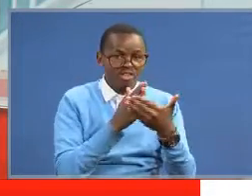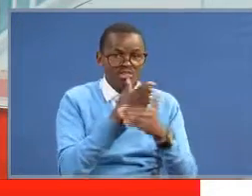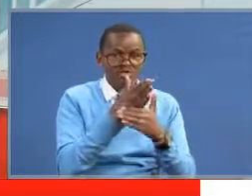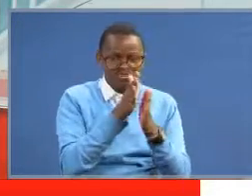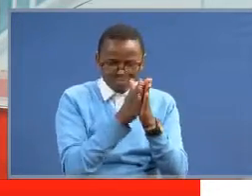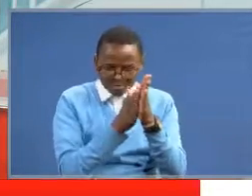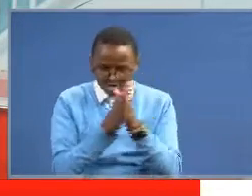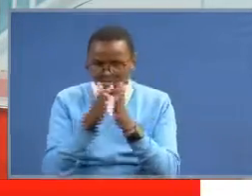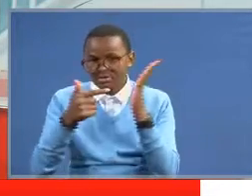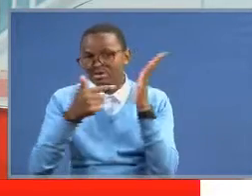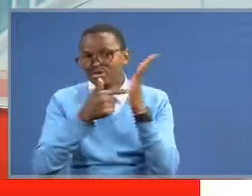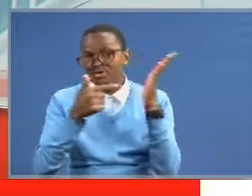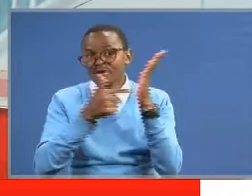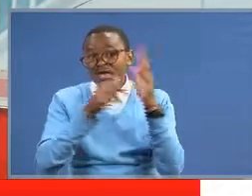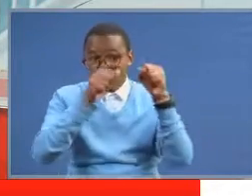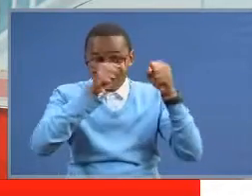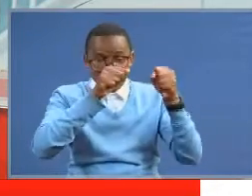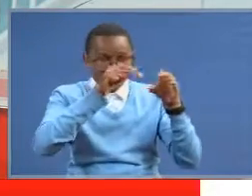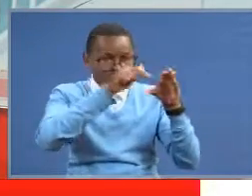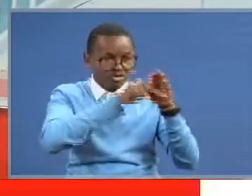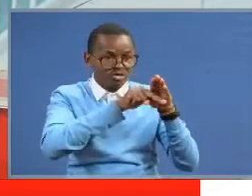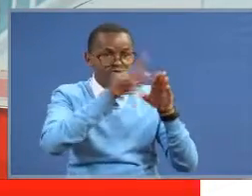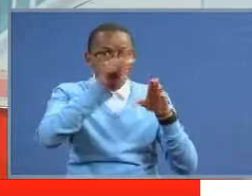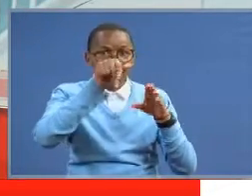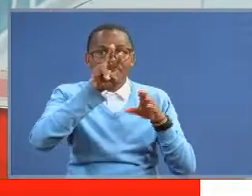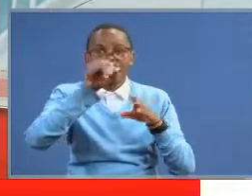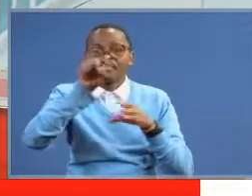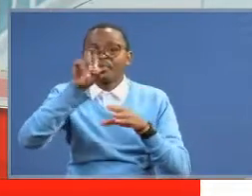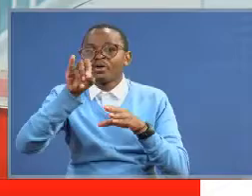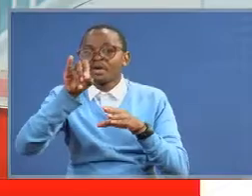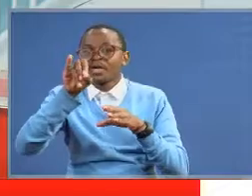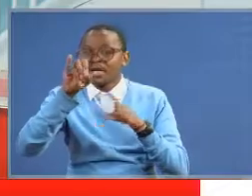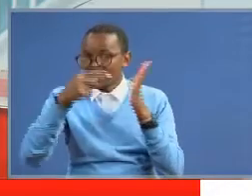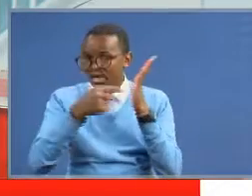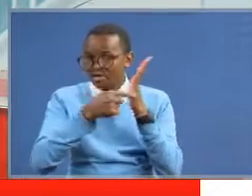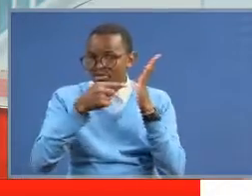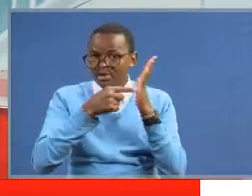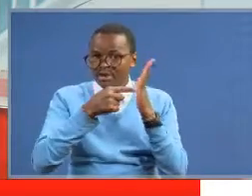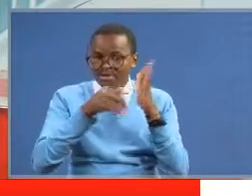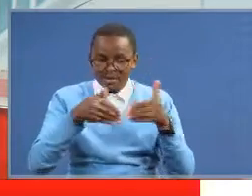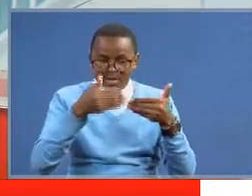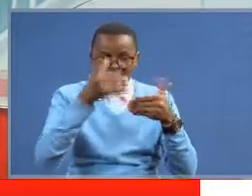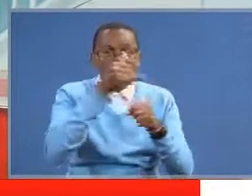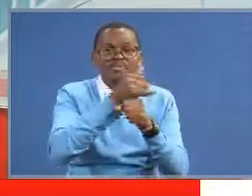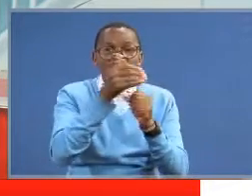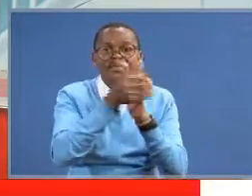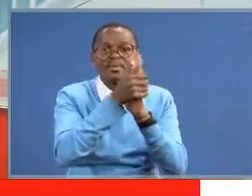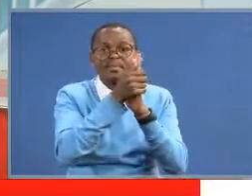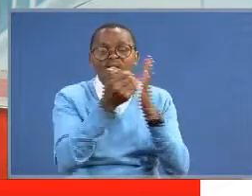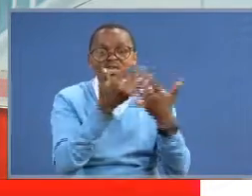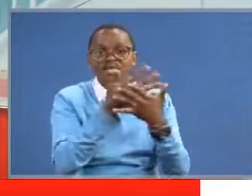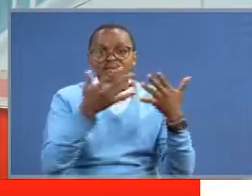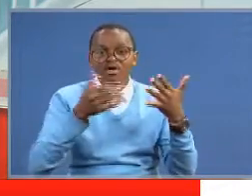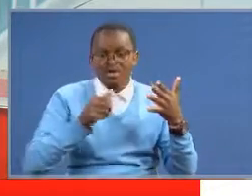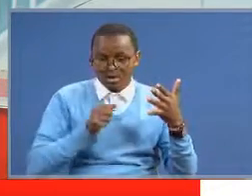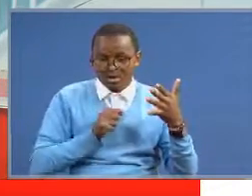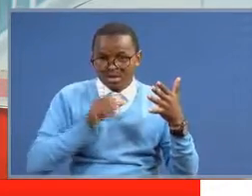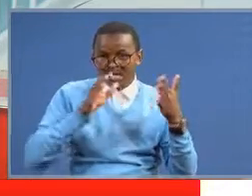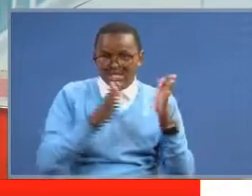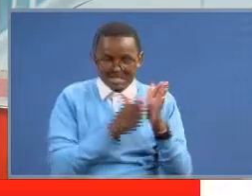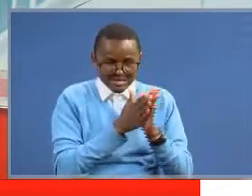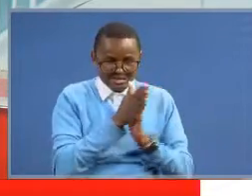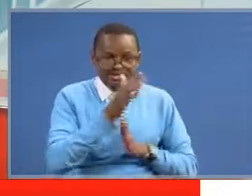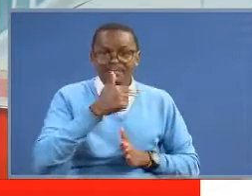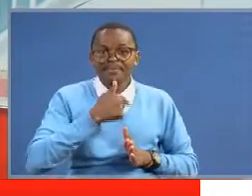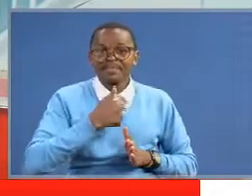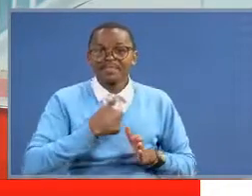passion to technology, they're able to join Pwani Techno Girls, and we're able actually to give them employable skills. Some of these girls really inspire